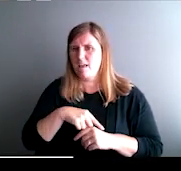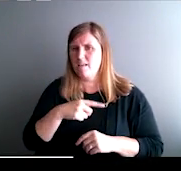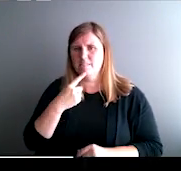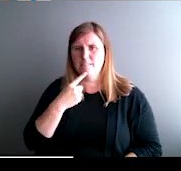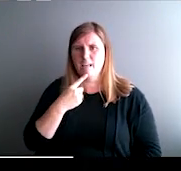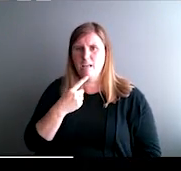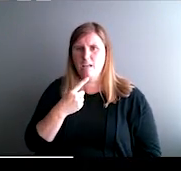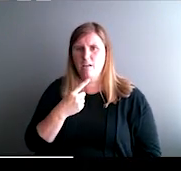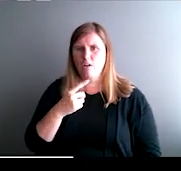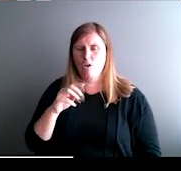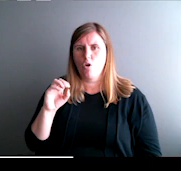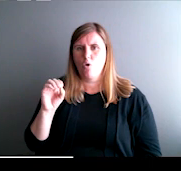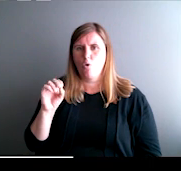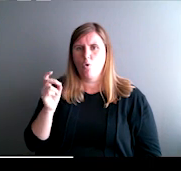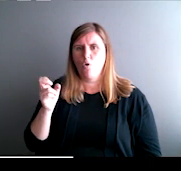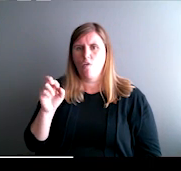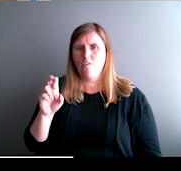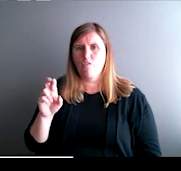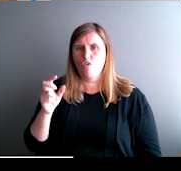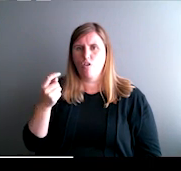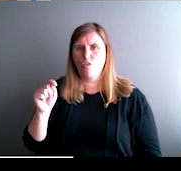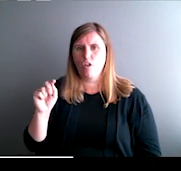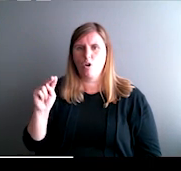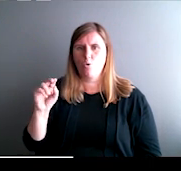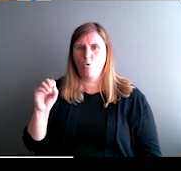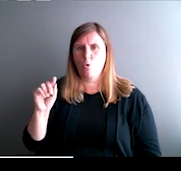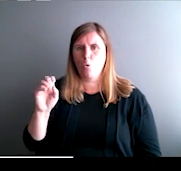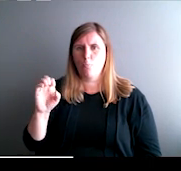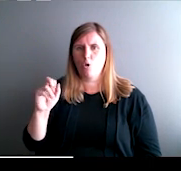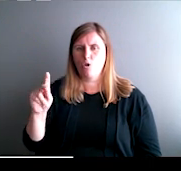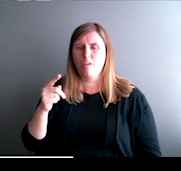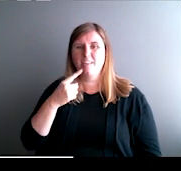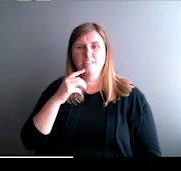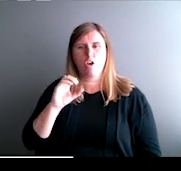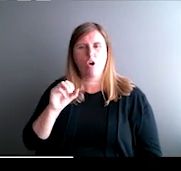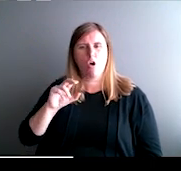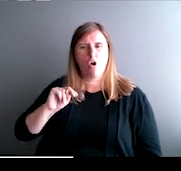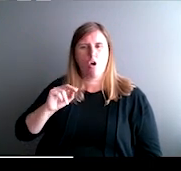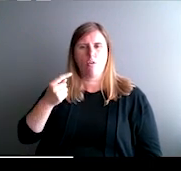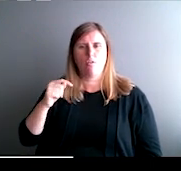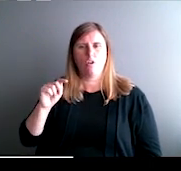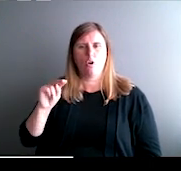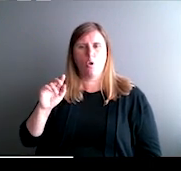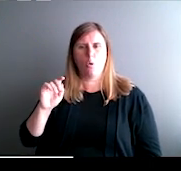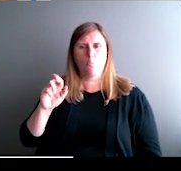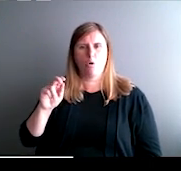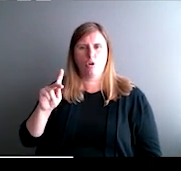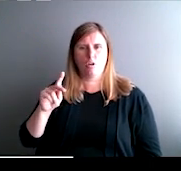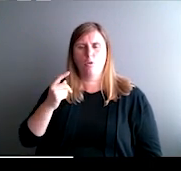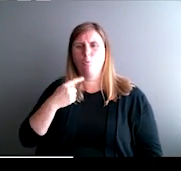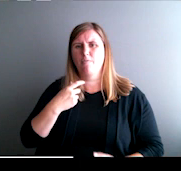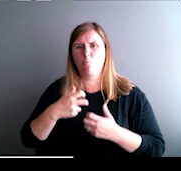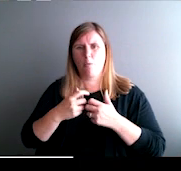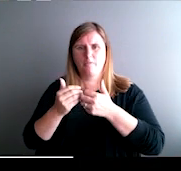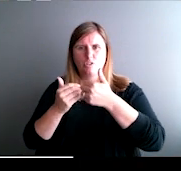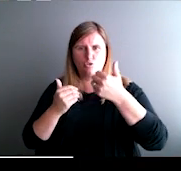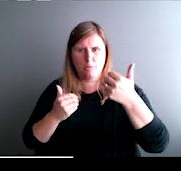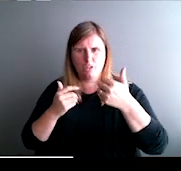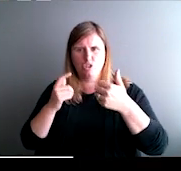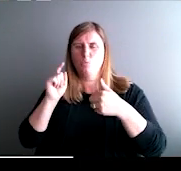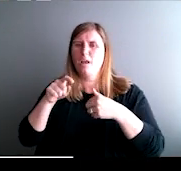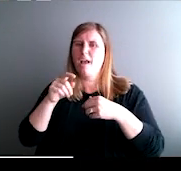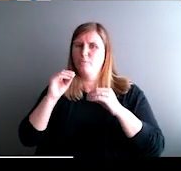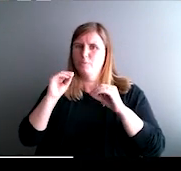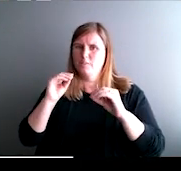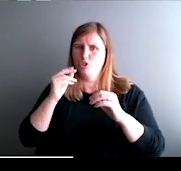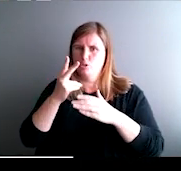say over the notebook, they say on the notebook, you have a problem of discrimination, and you need to teach both.